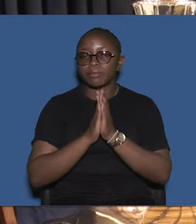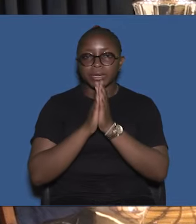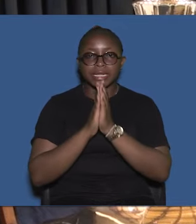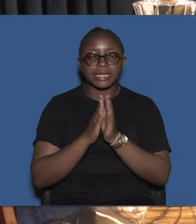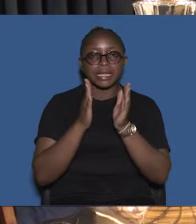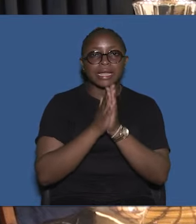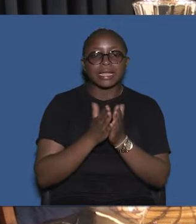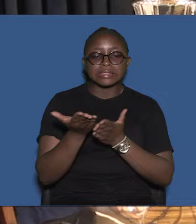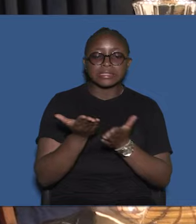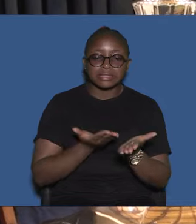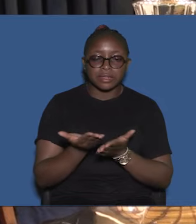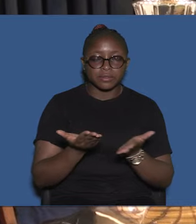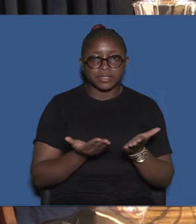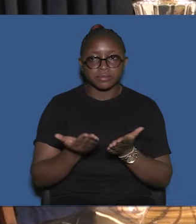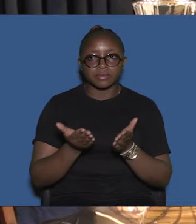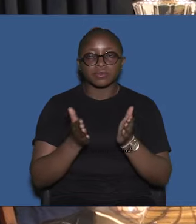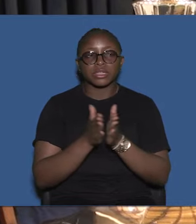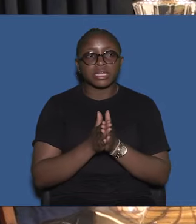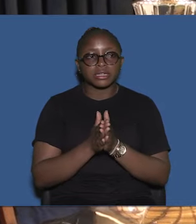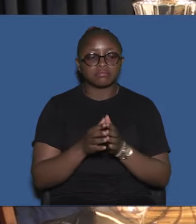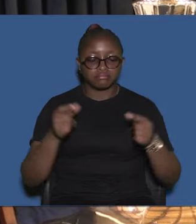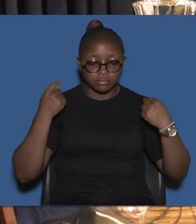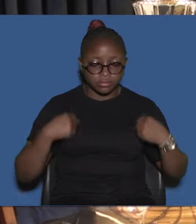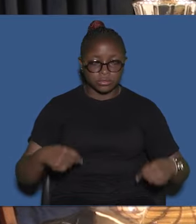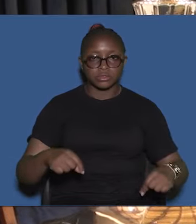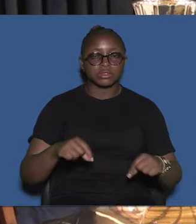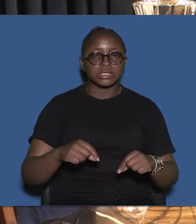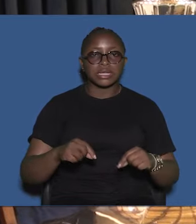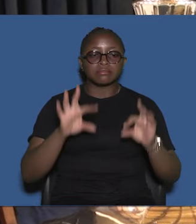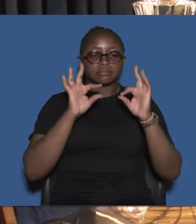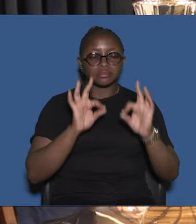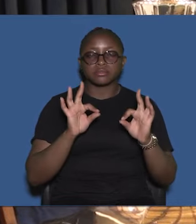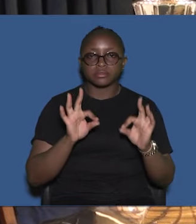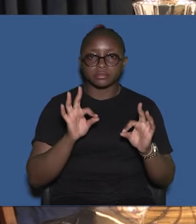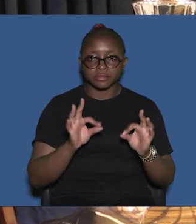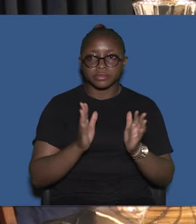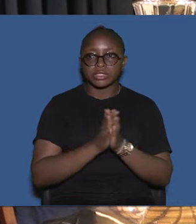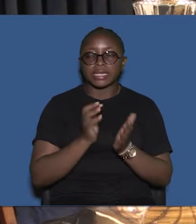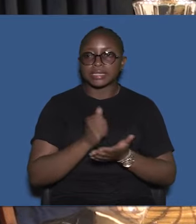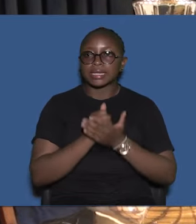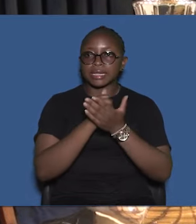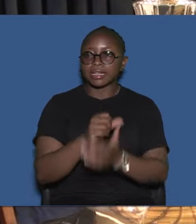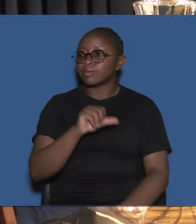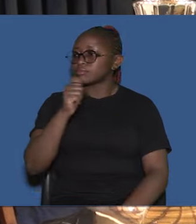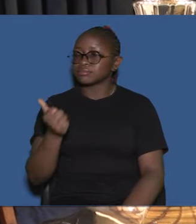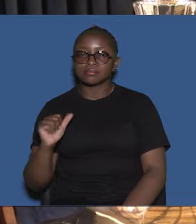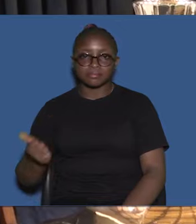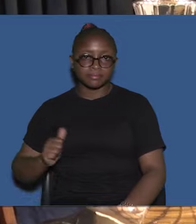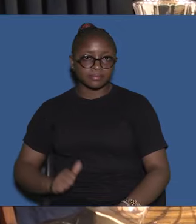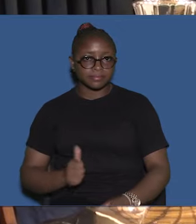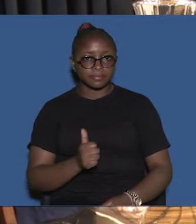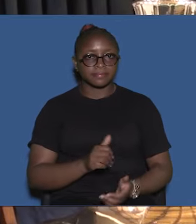serving and dressing in a particular manner and helping so and so. Those are some of